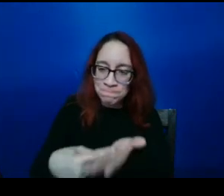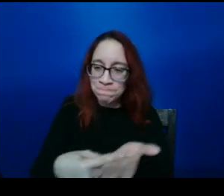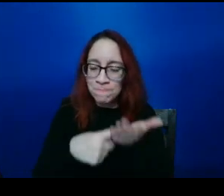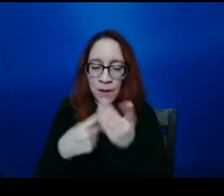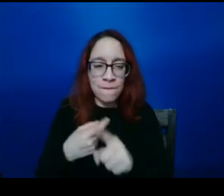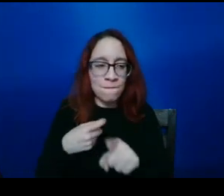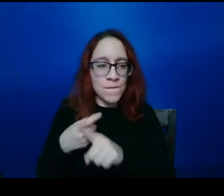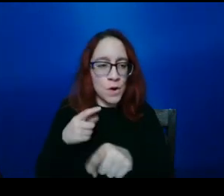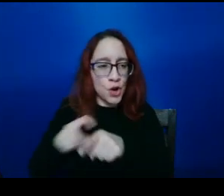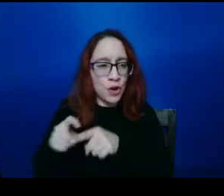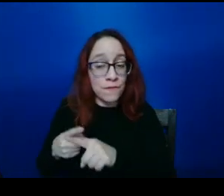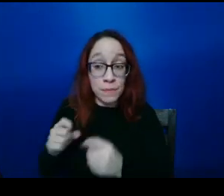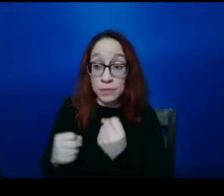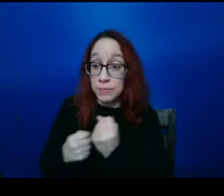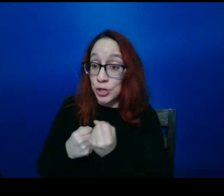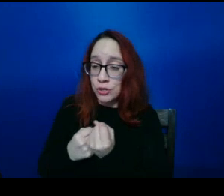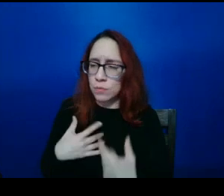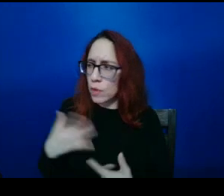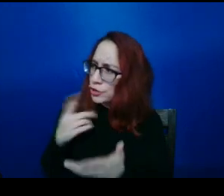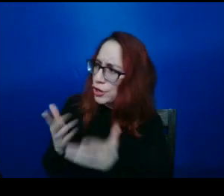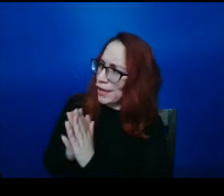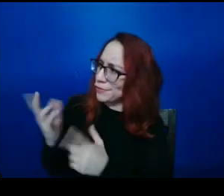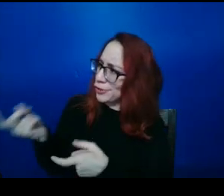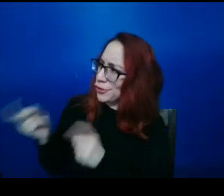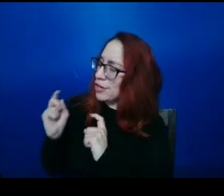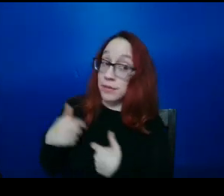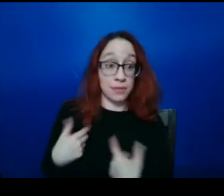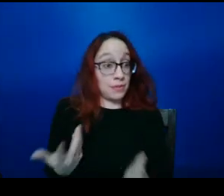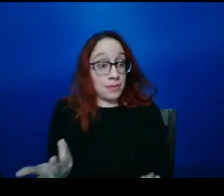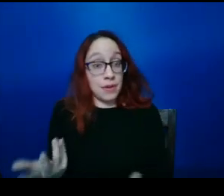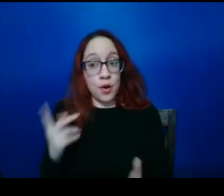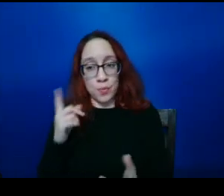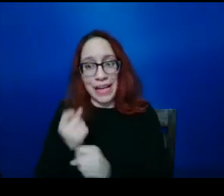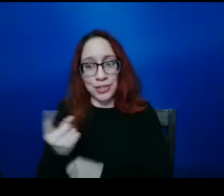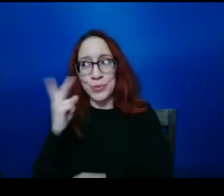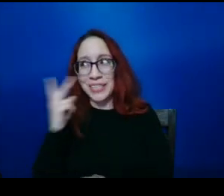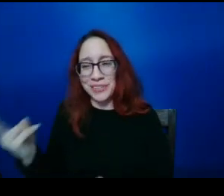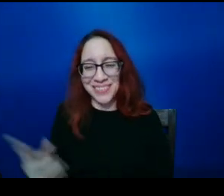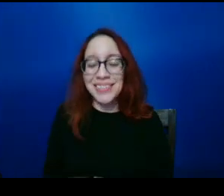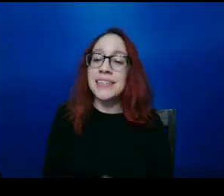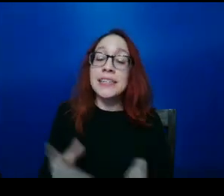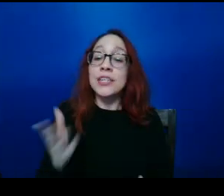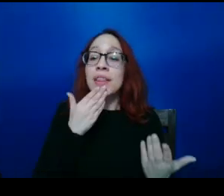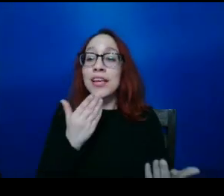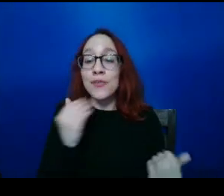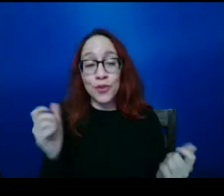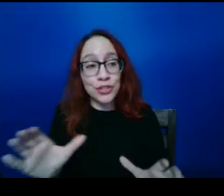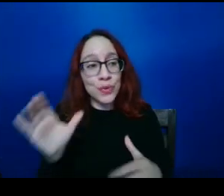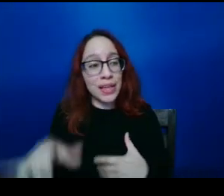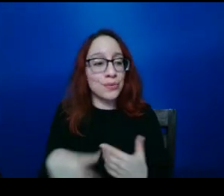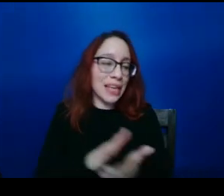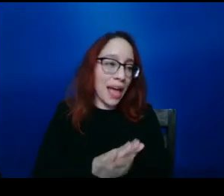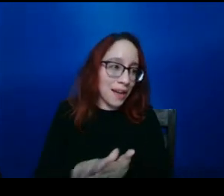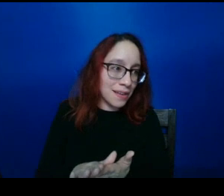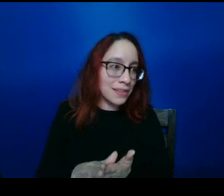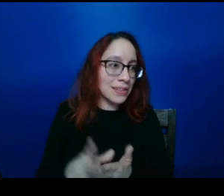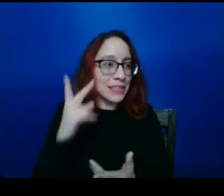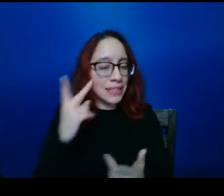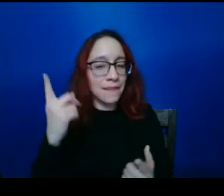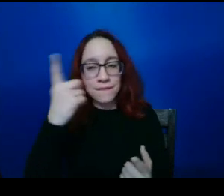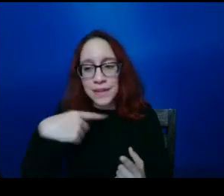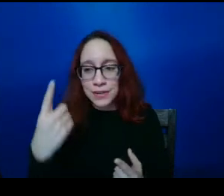from sponsors who said, why didn't you ask us for donations? And I go, well, next year we'll see you. So thank you all for doing that. That was nice to see faces